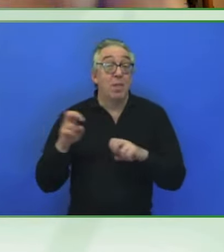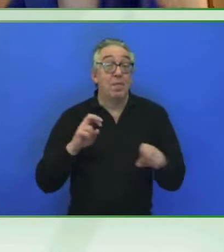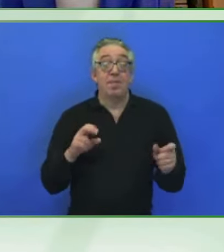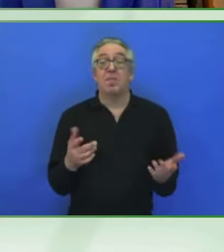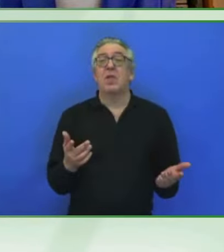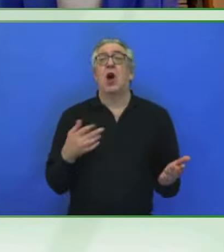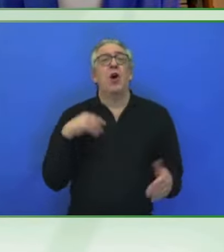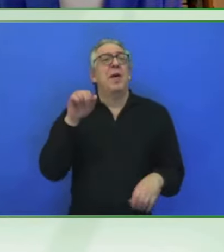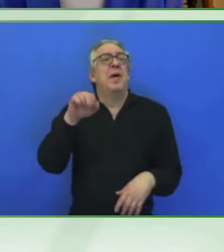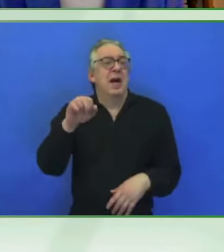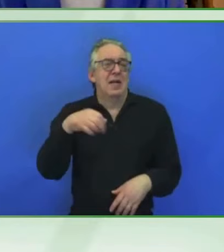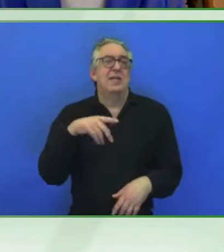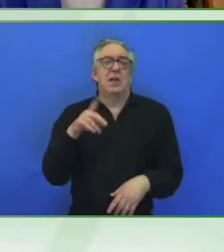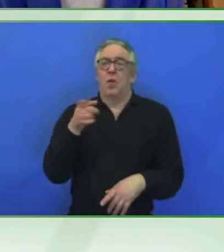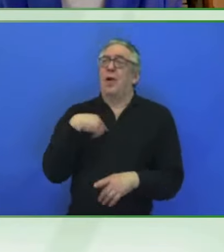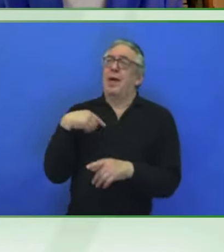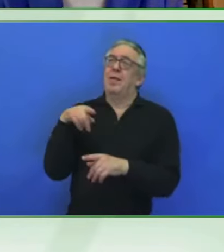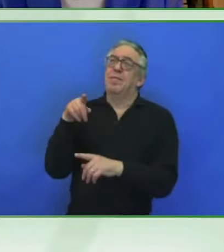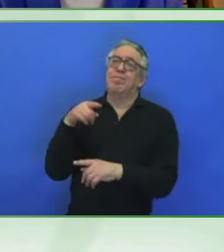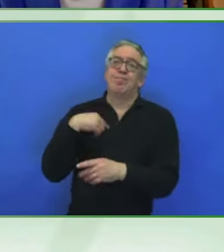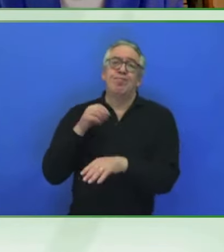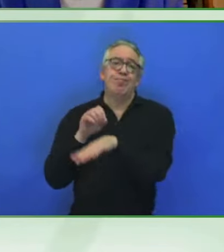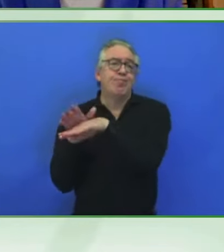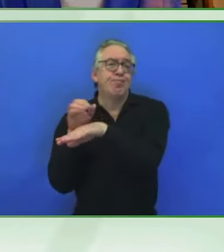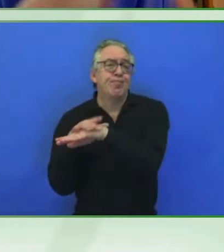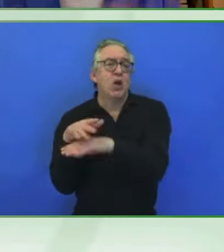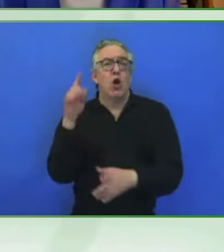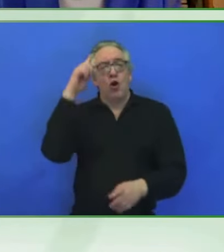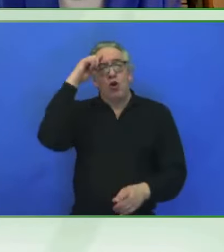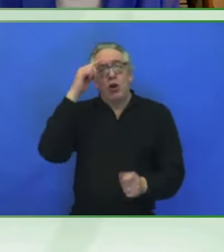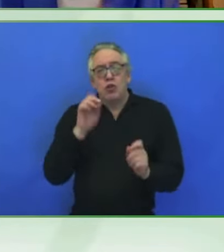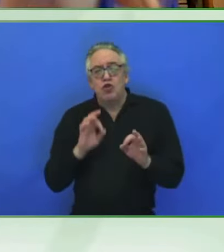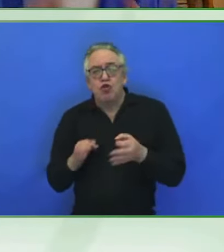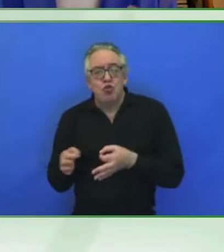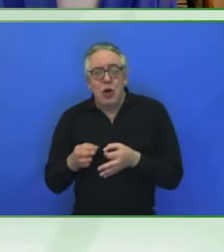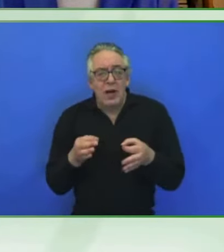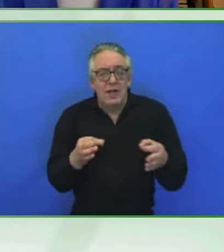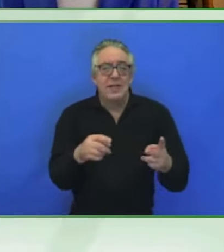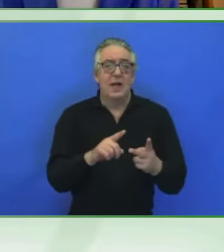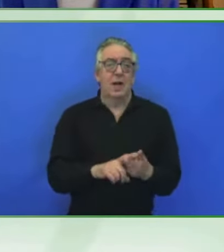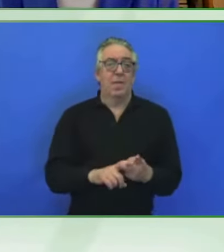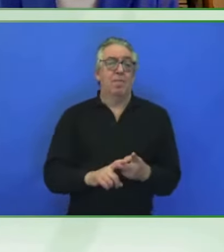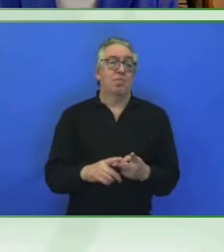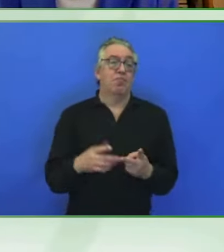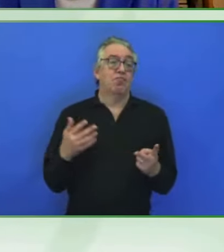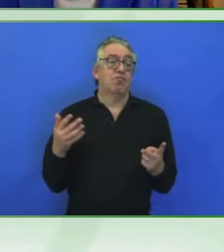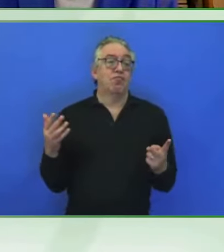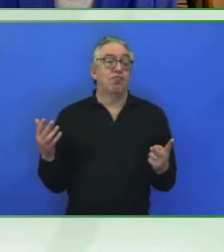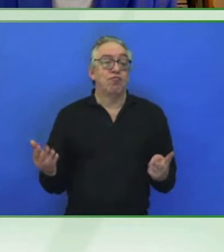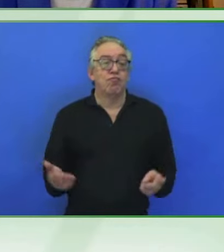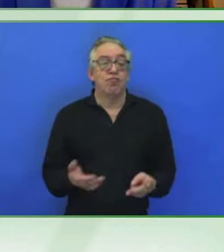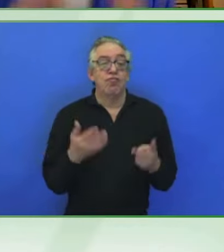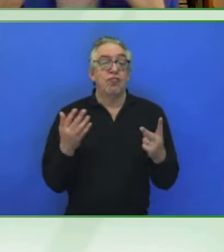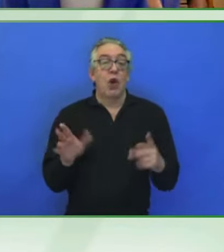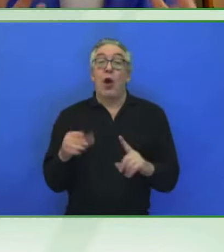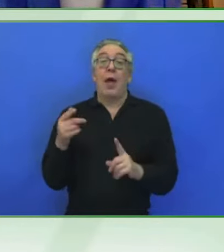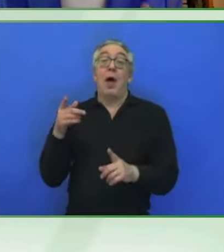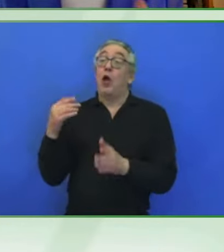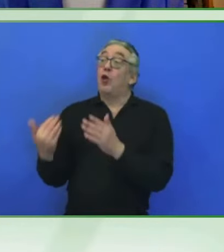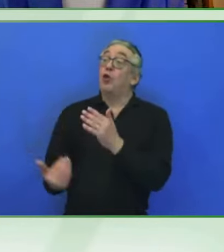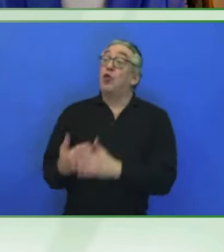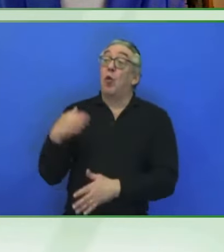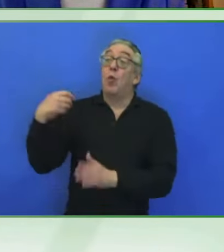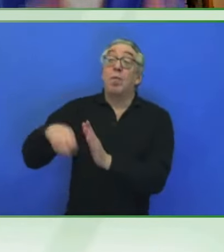impact, we visited some places on site, such as ferries and new tube stations. We